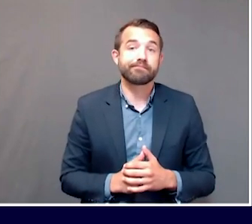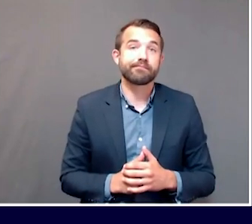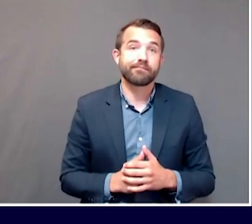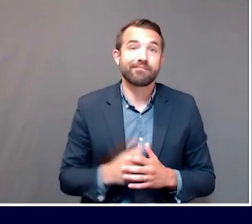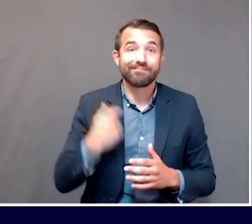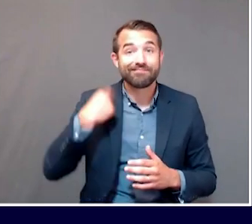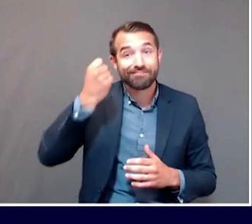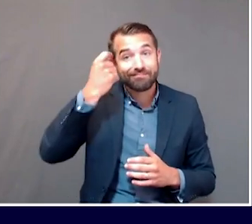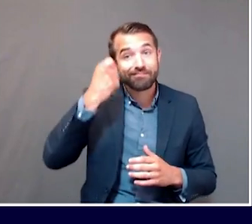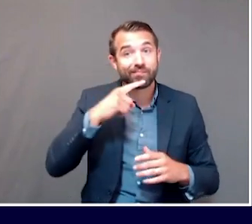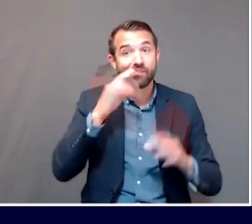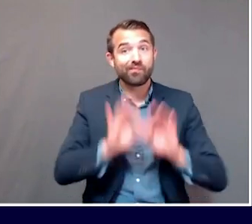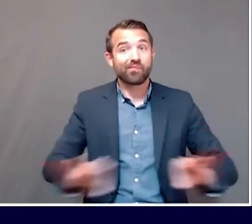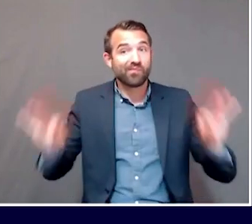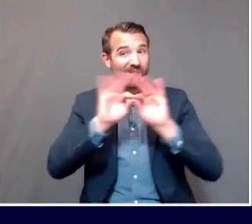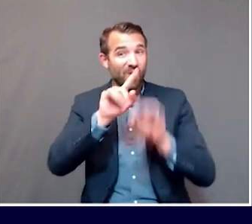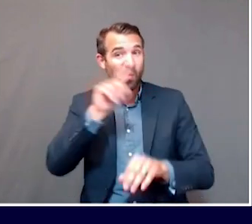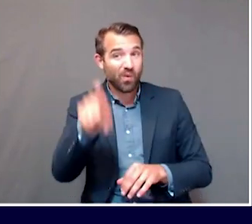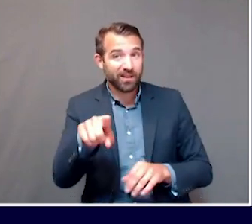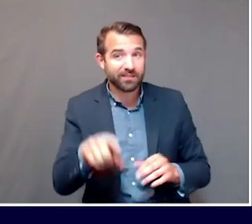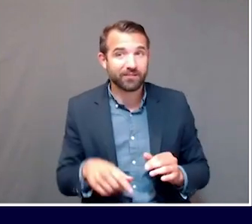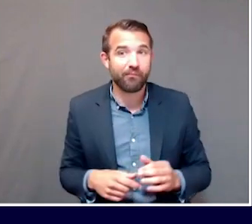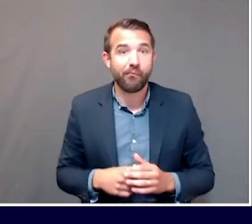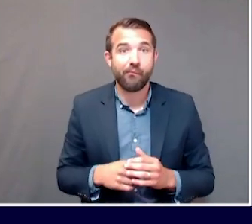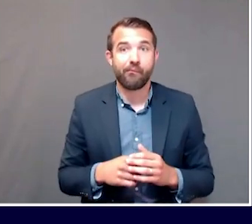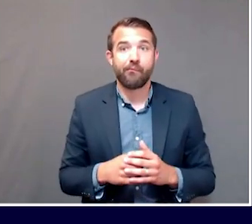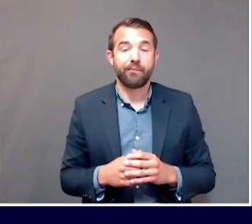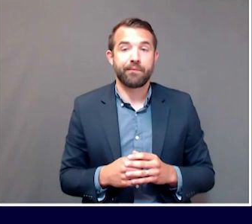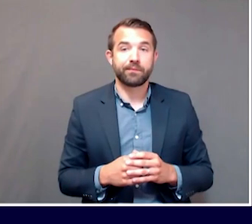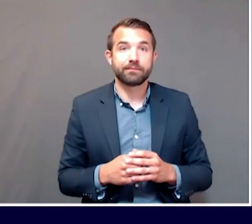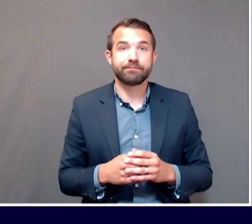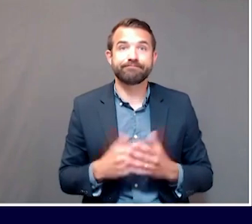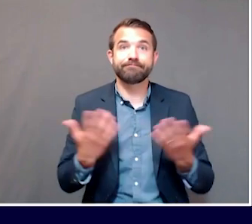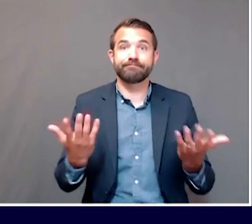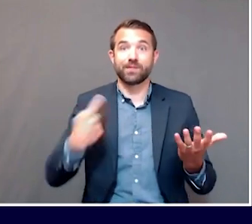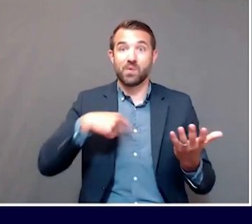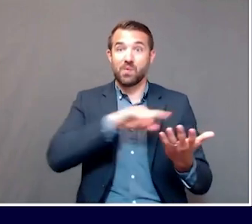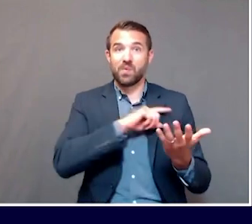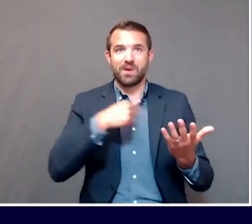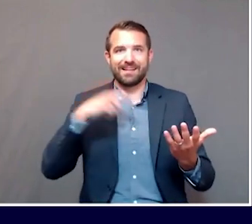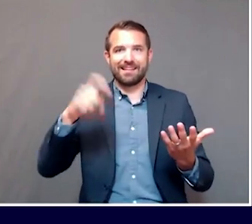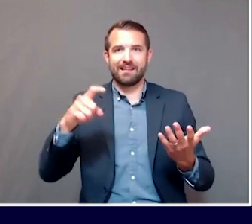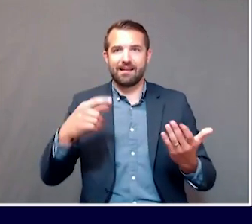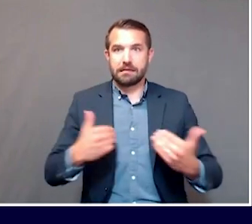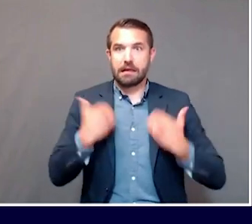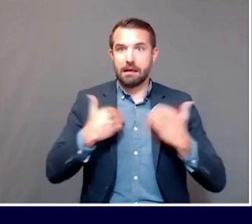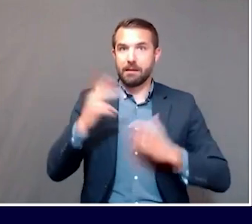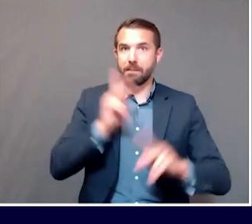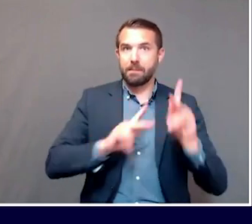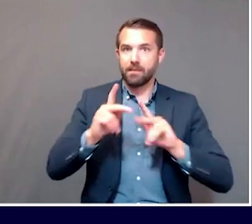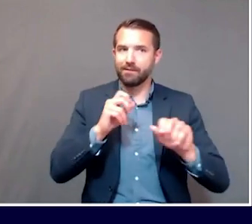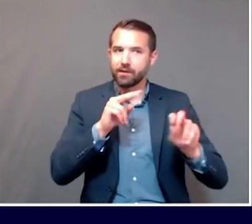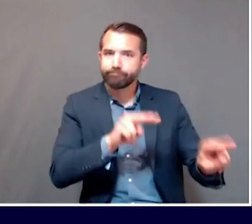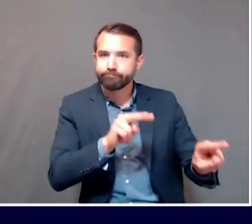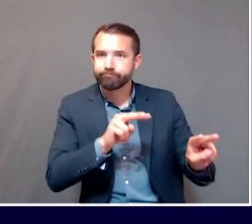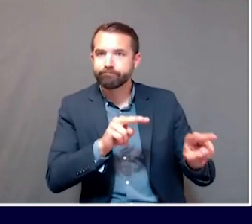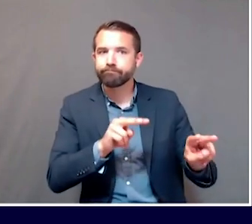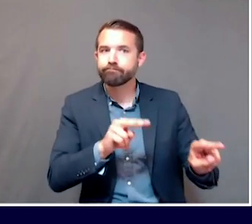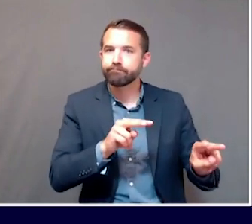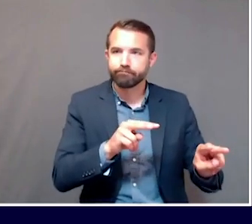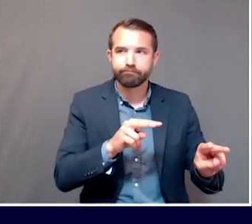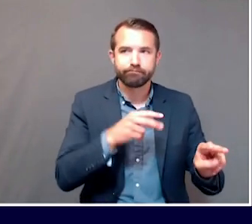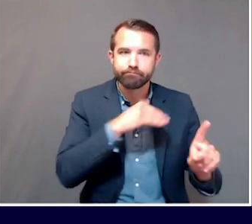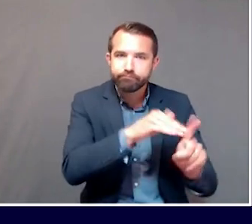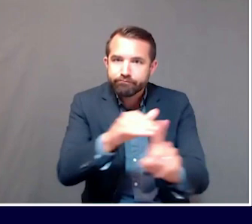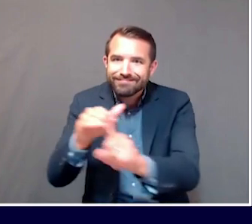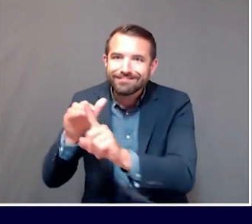The first is that this is a good reminder for young folks out there. Even though early on, much of the focus on